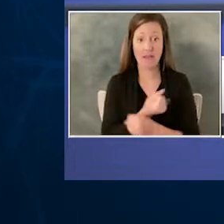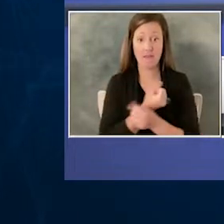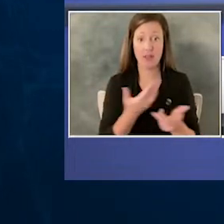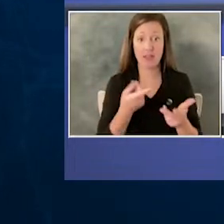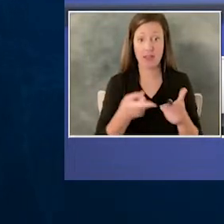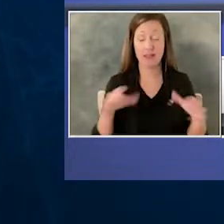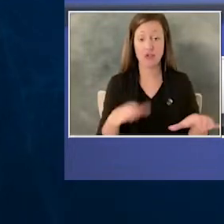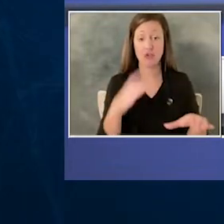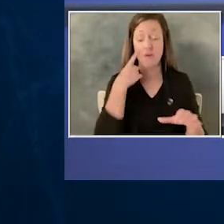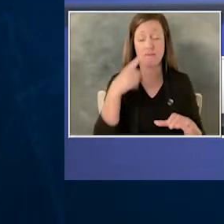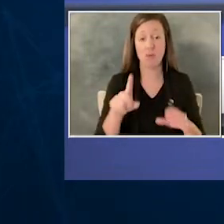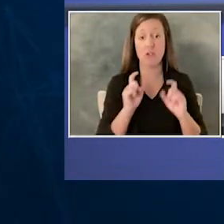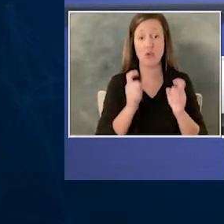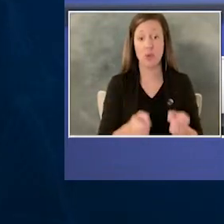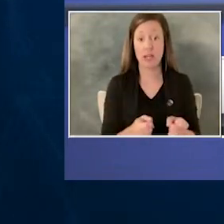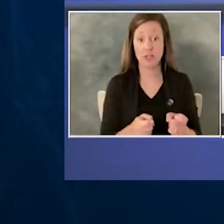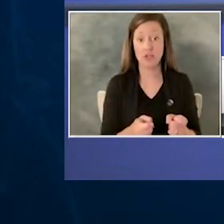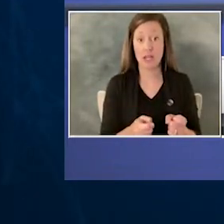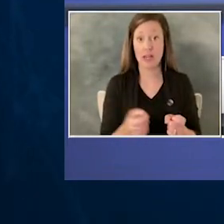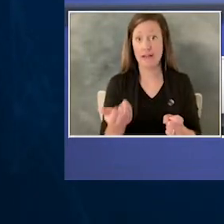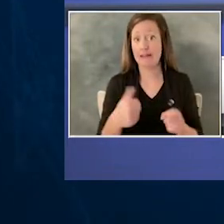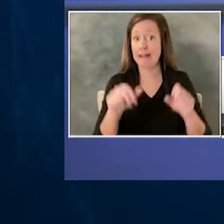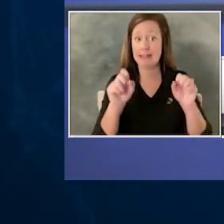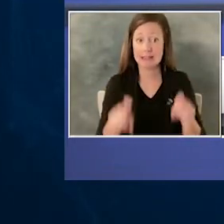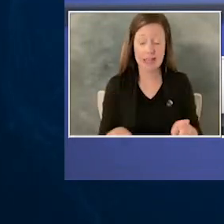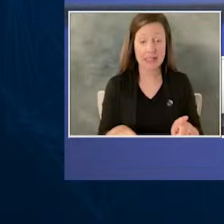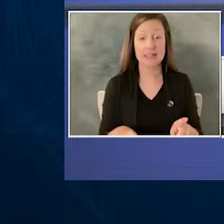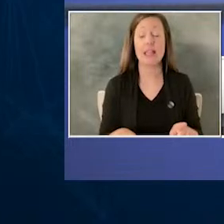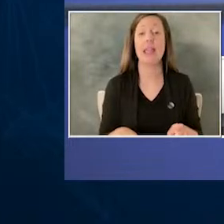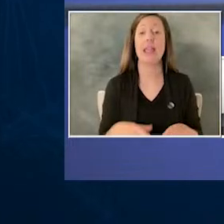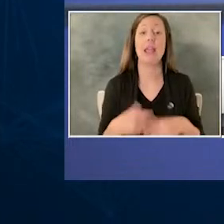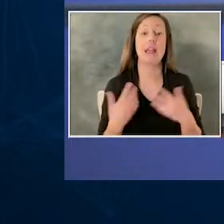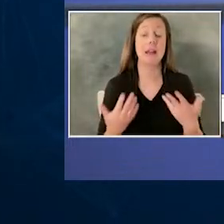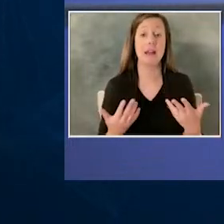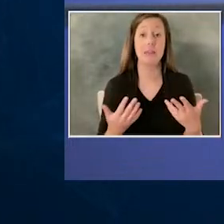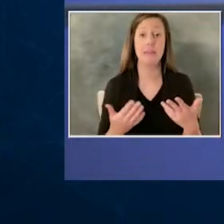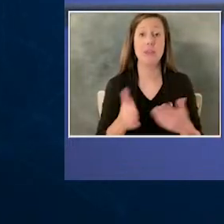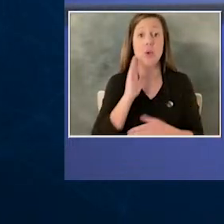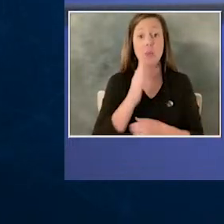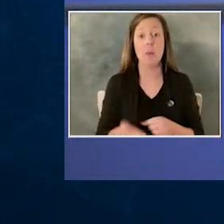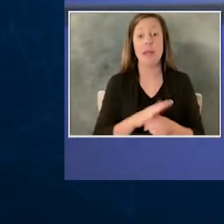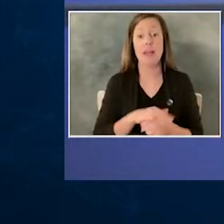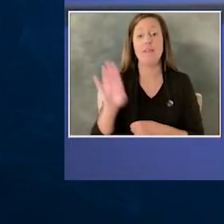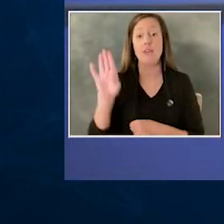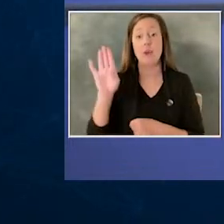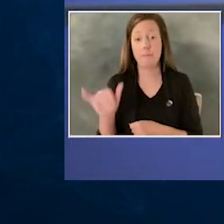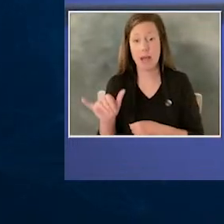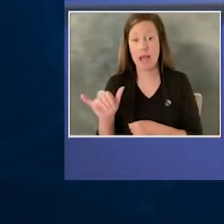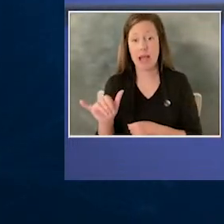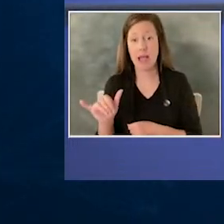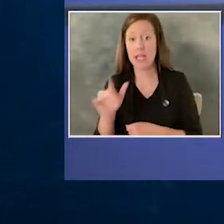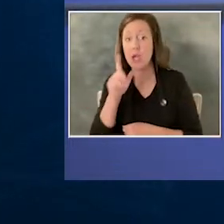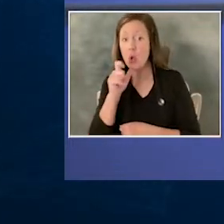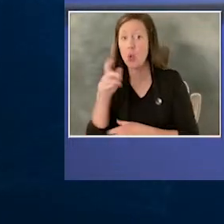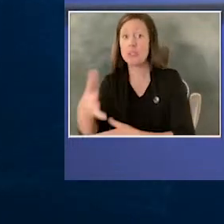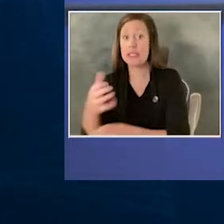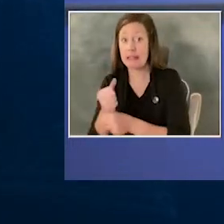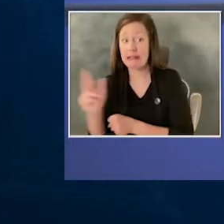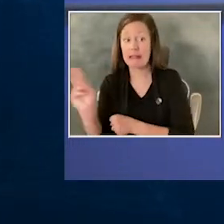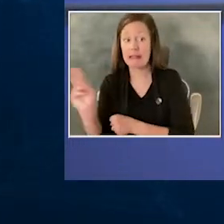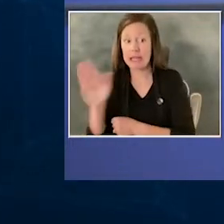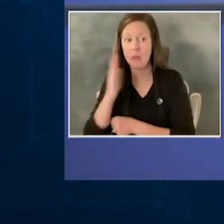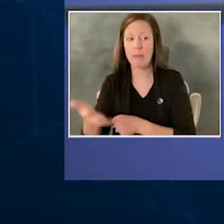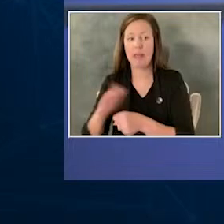the donation, any testing we ask them to do, would be covered by the recipient's insurance.